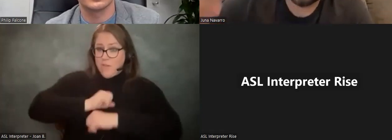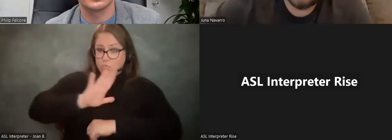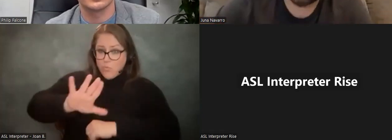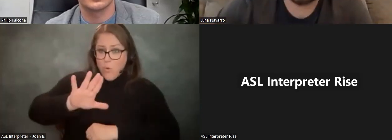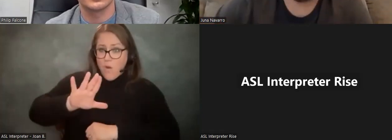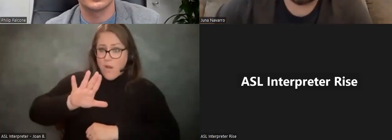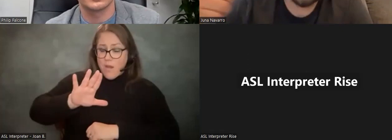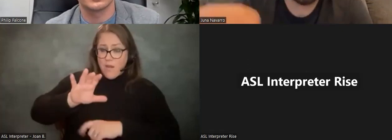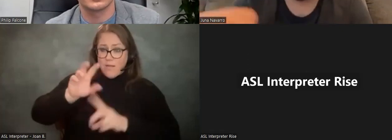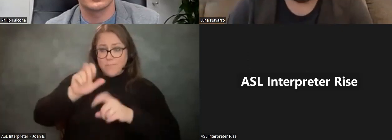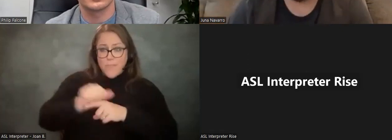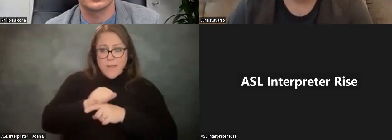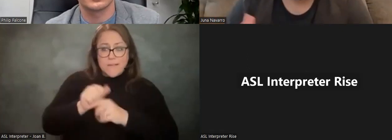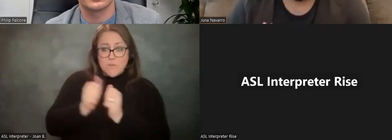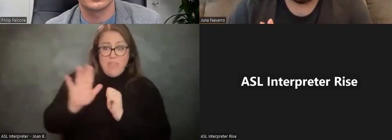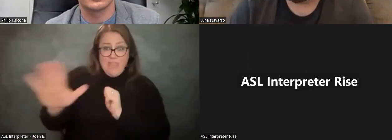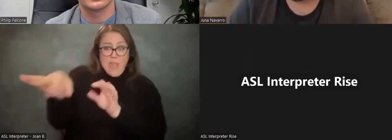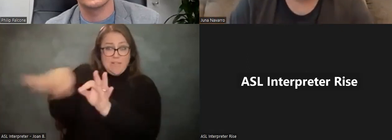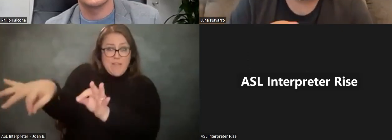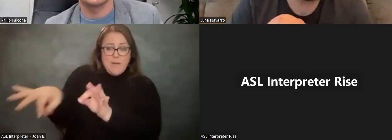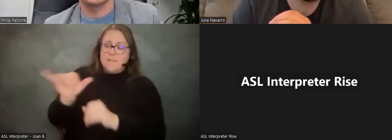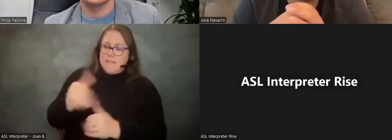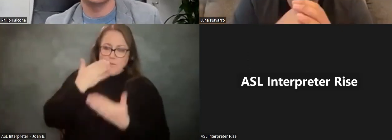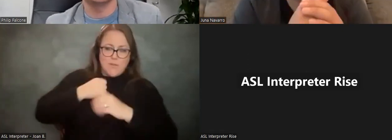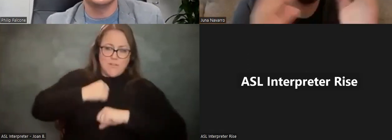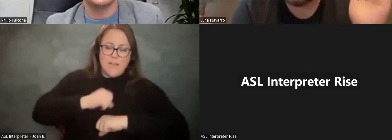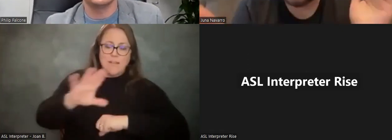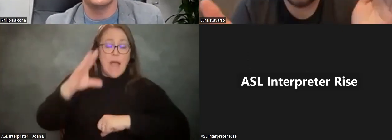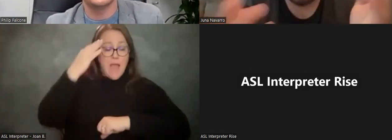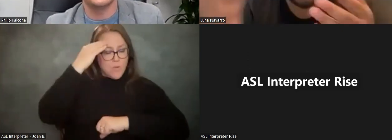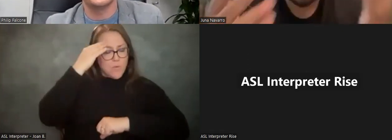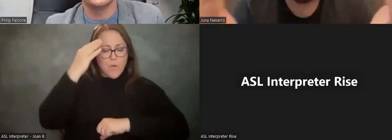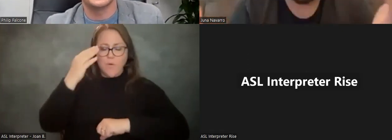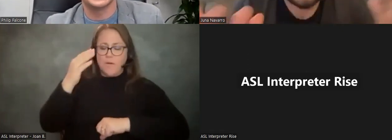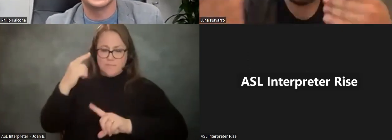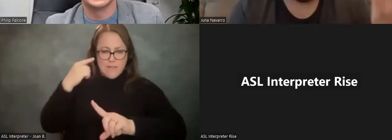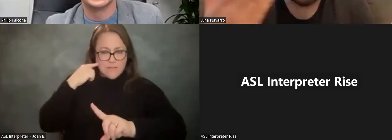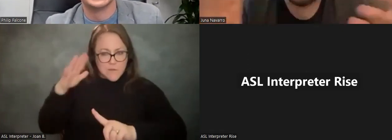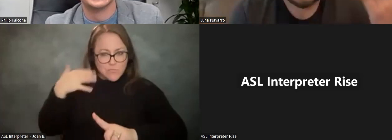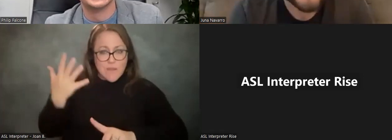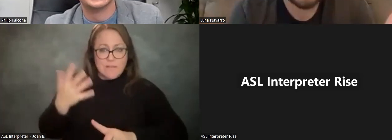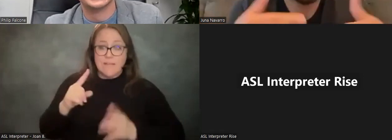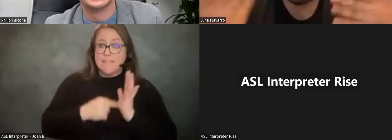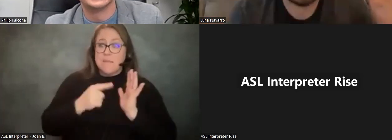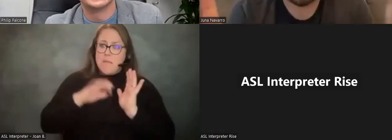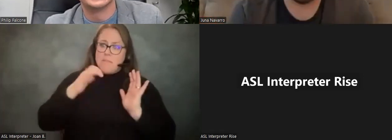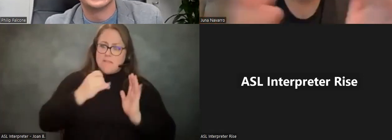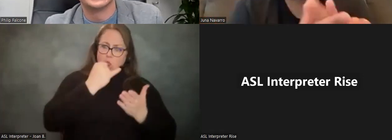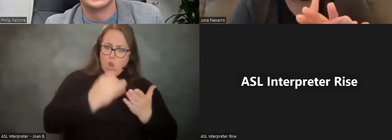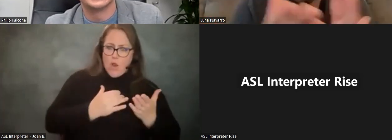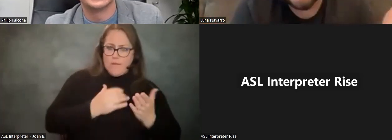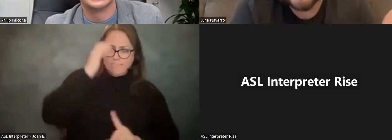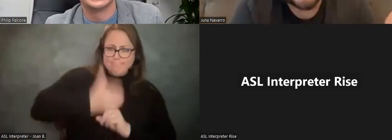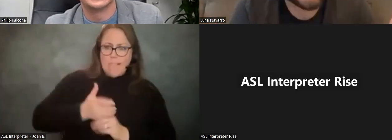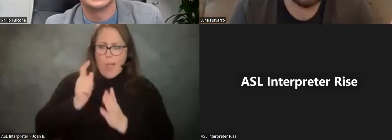through their language is going to be your best defense. So I know it sounds pretty crazy, but artists seem like they have to be lawyers to protect their artwork.